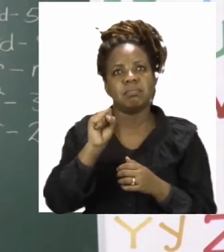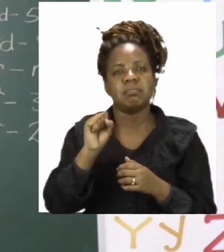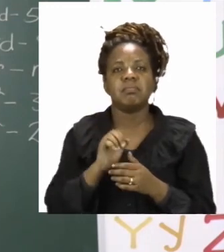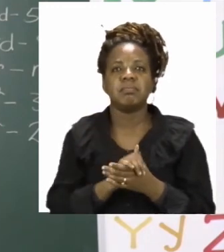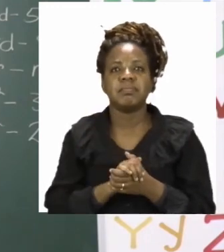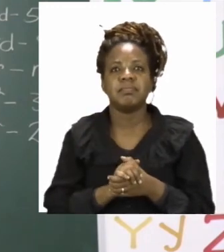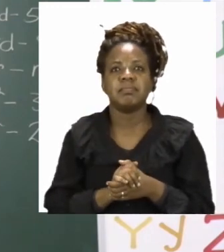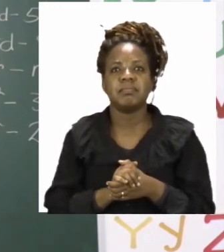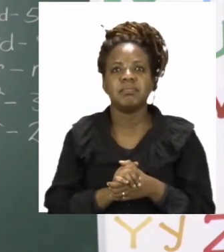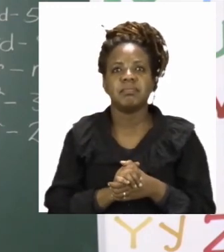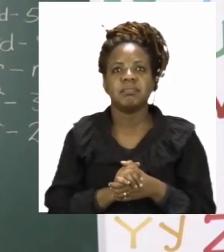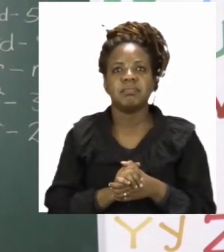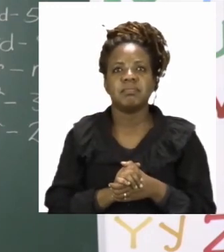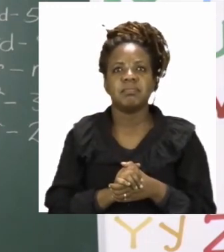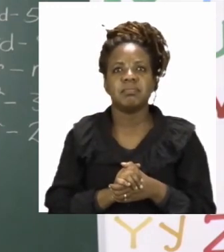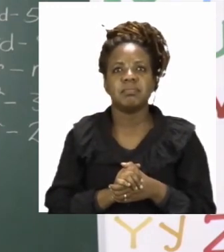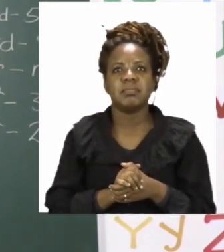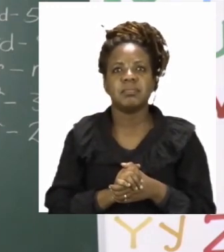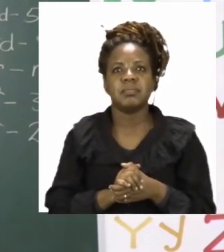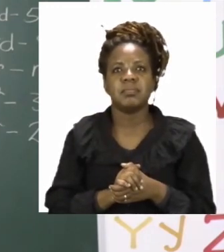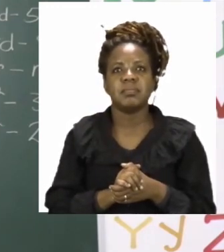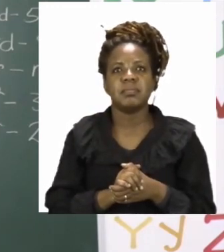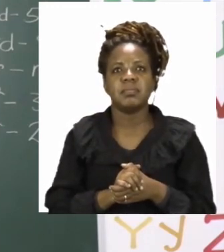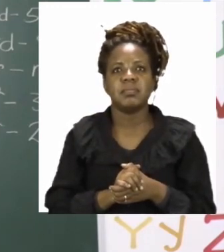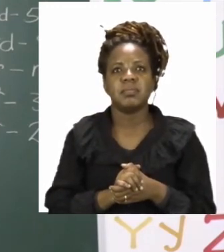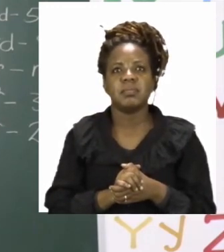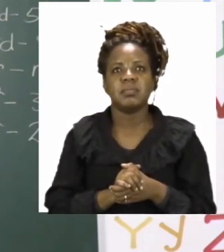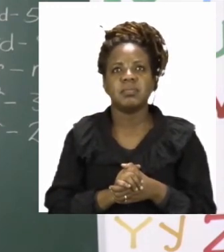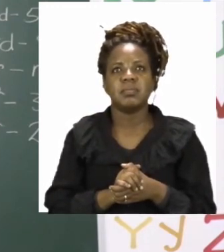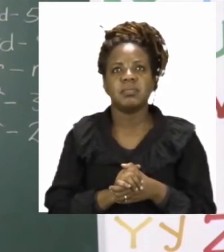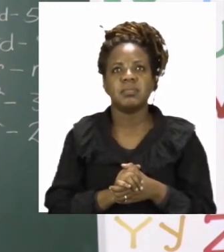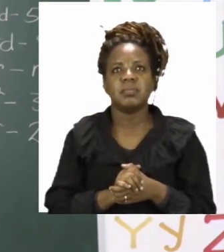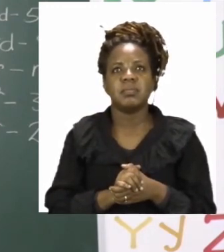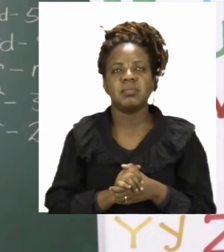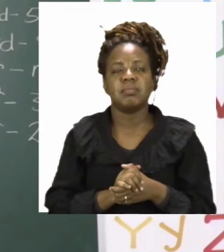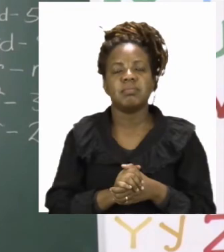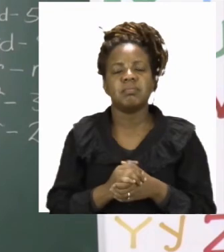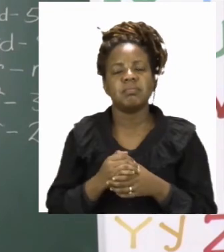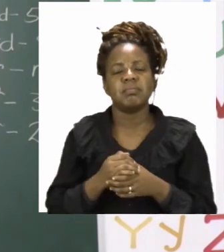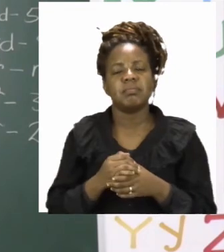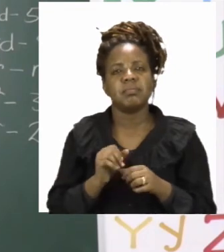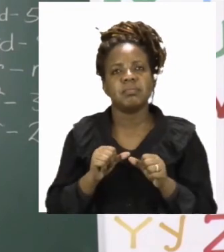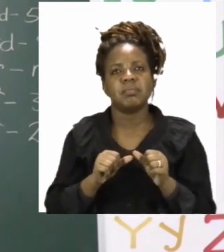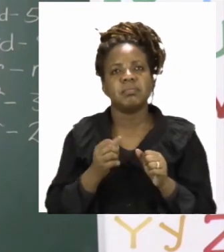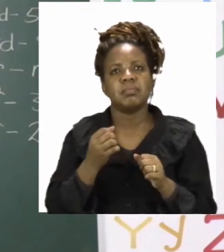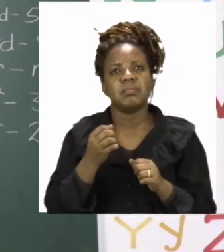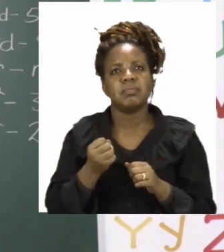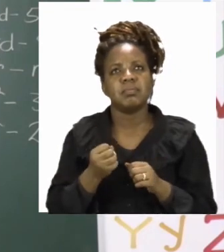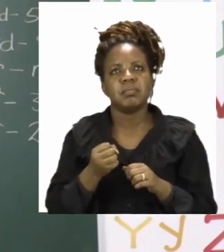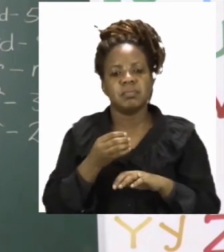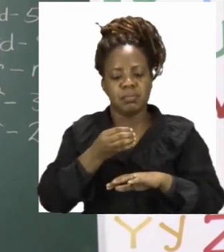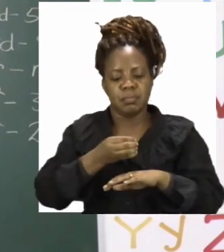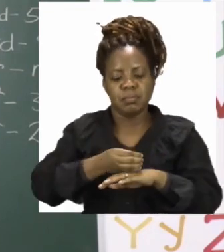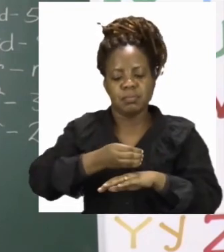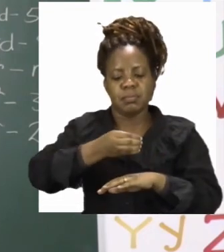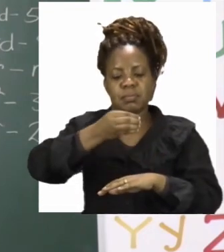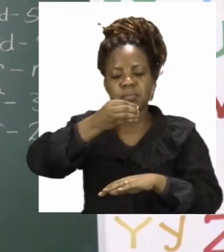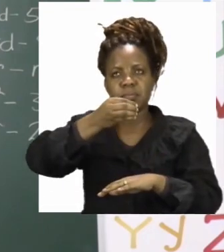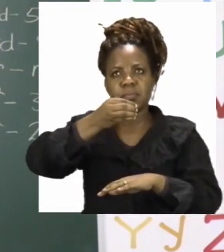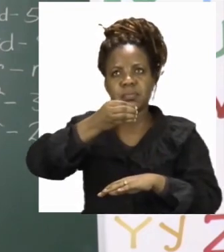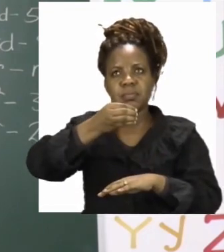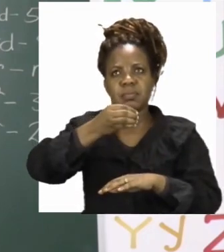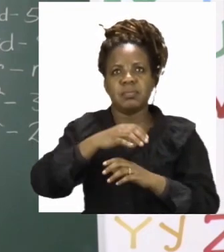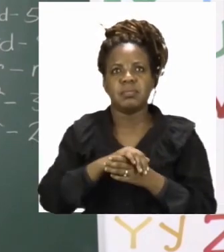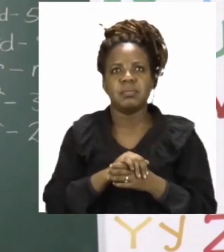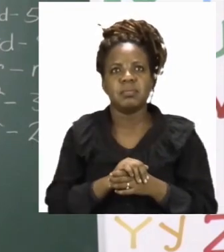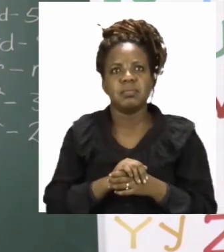good. Then the next thing that I have is a bottle. Now, is